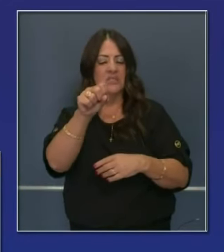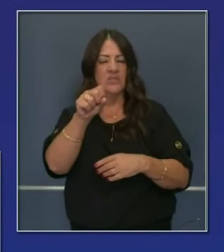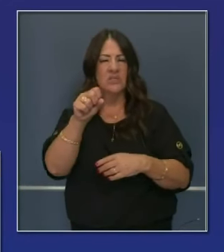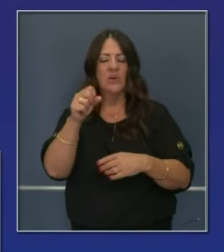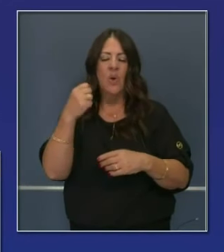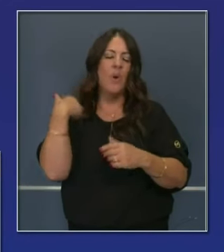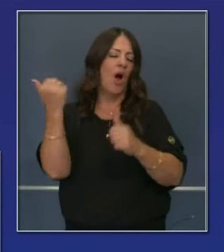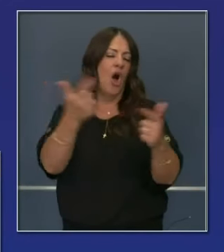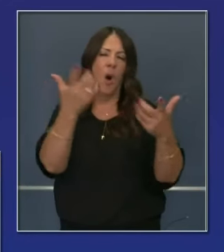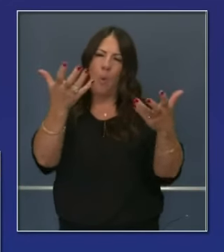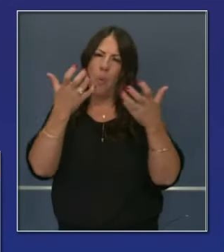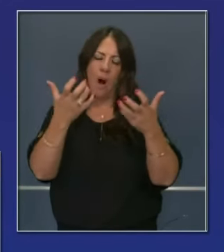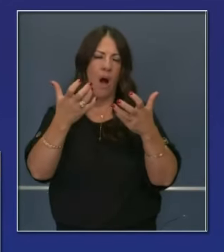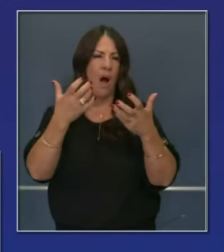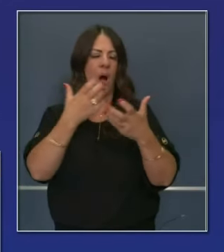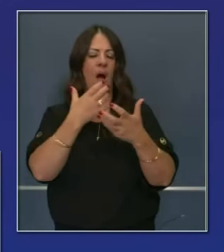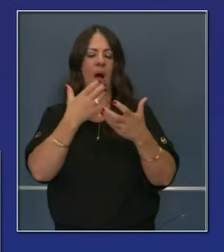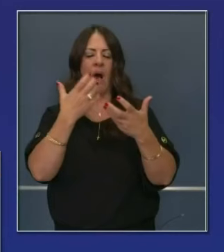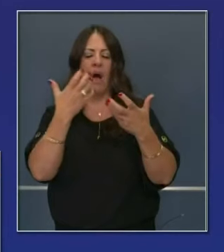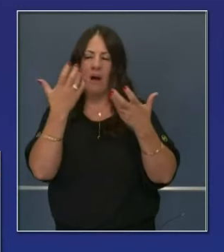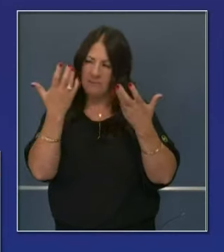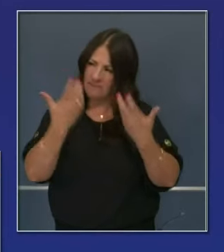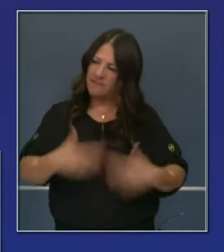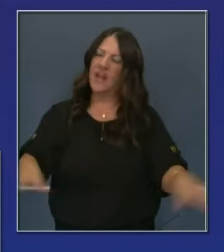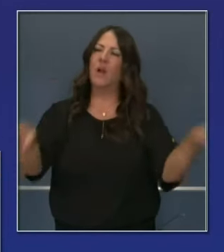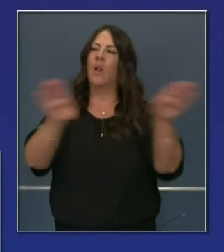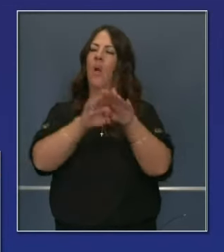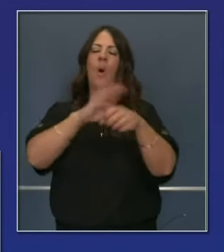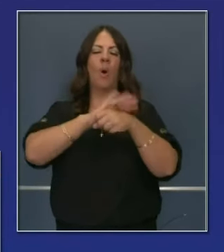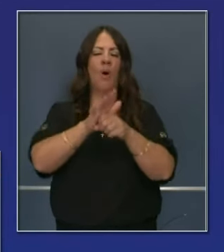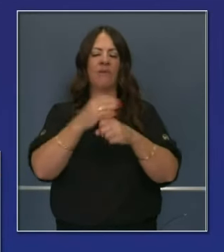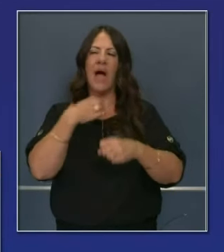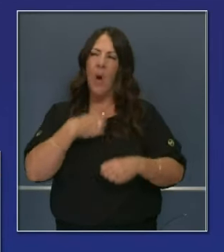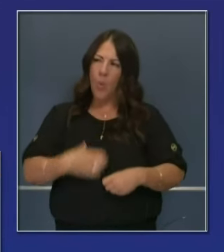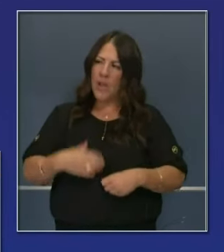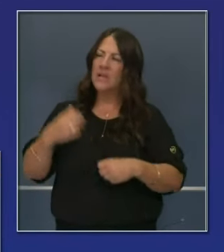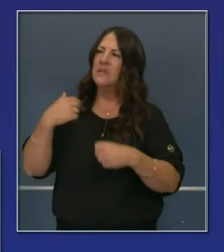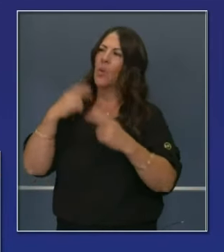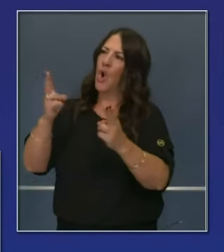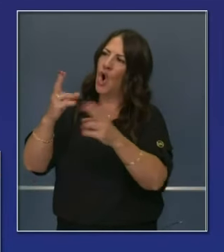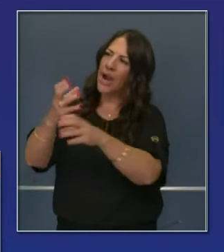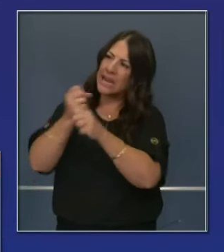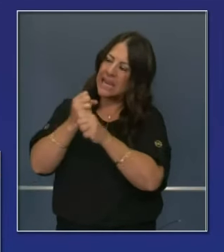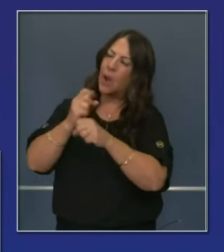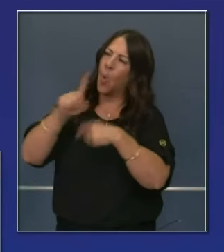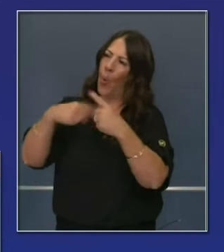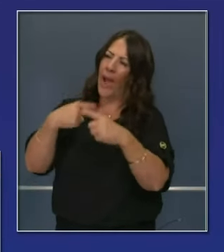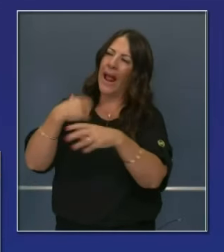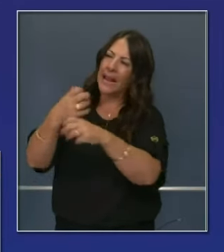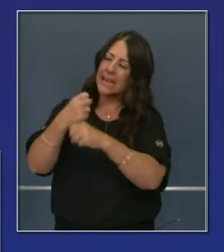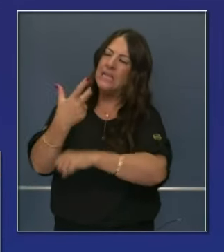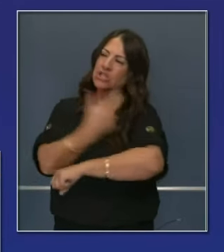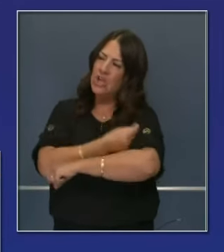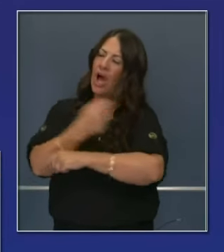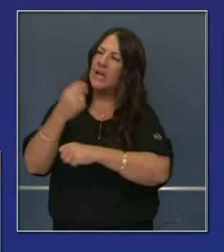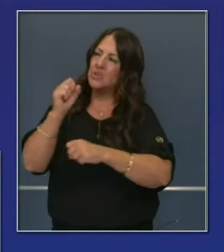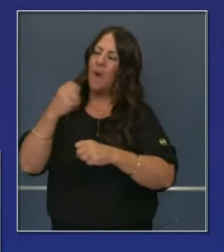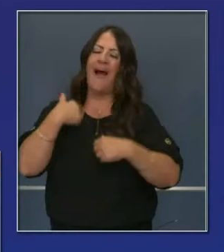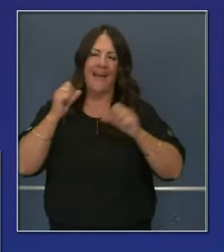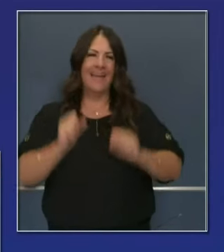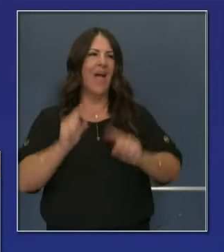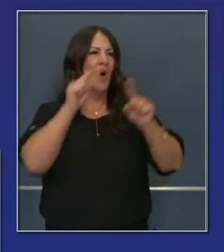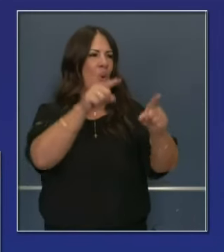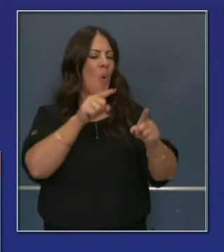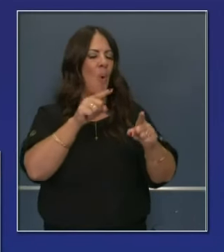over question to be answered. When can I get this vaccine? When can I get my kids back to school? When can I go back to work? When can I reopen